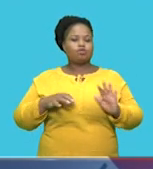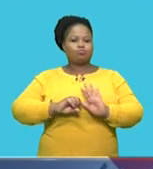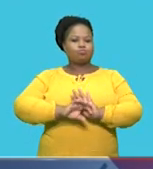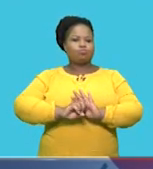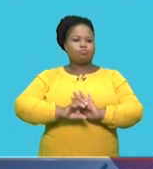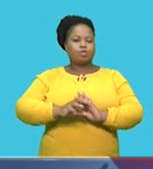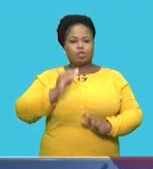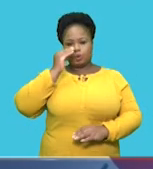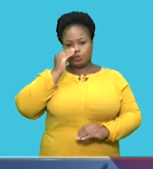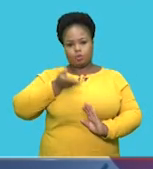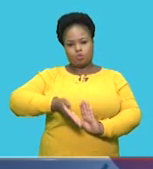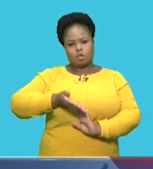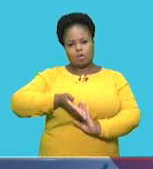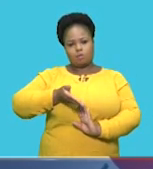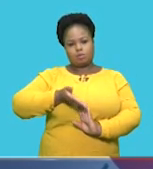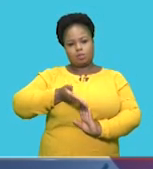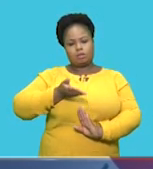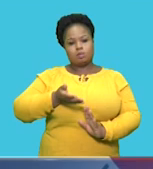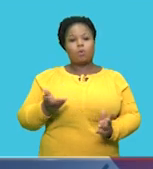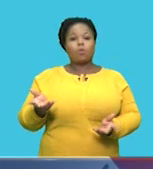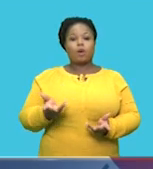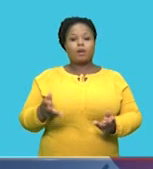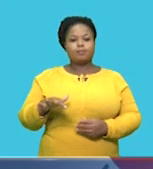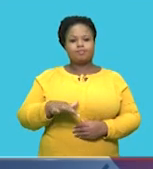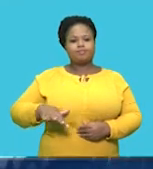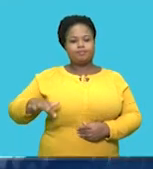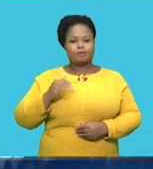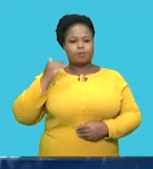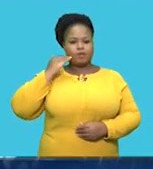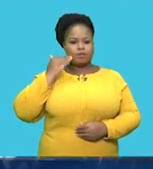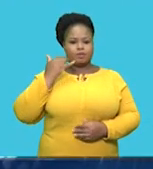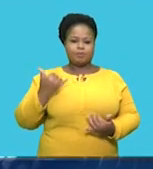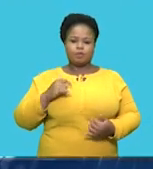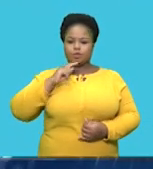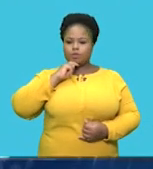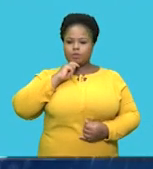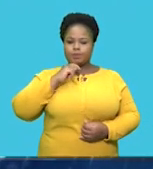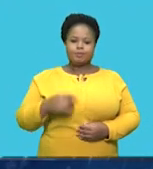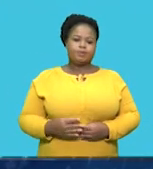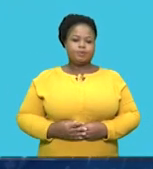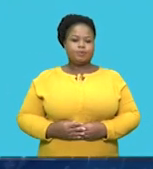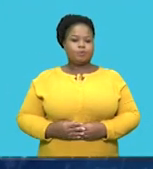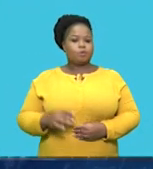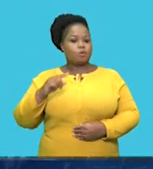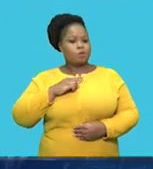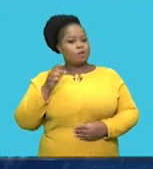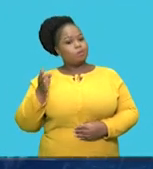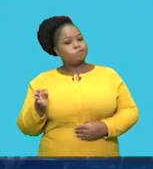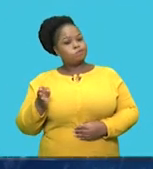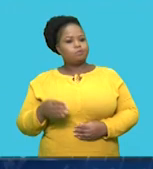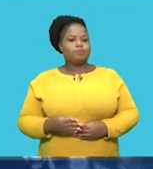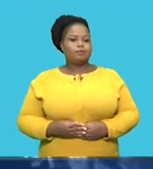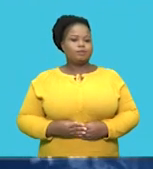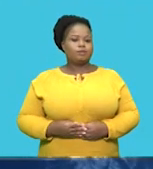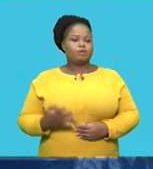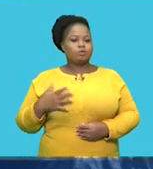sa bora ditaba tshebetsong e tshwaretseng Braamfontein pejana ka jeno seso sa seboka sena